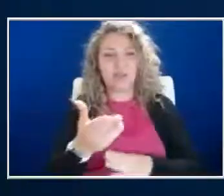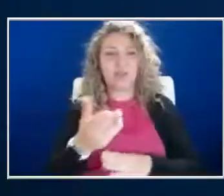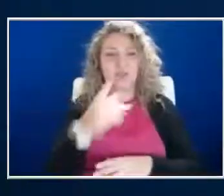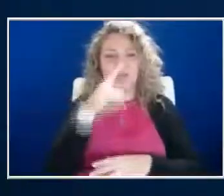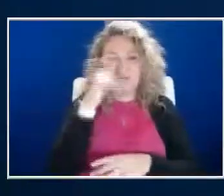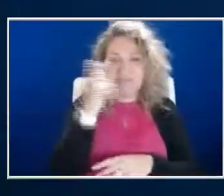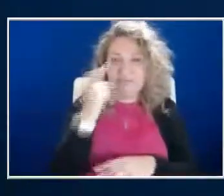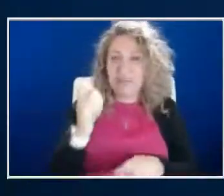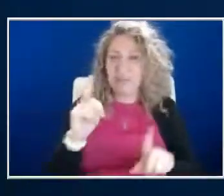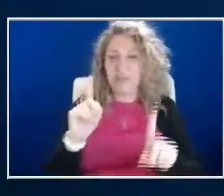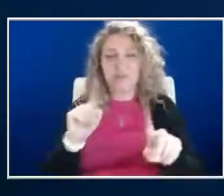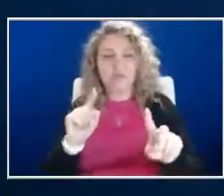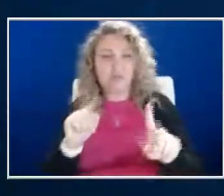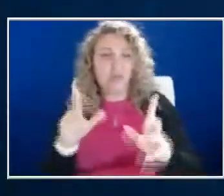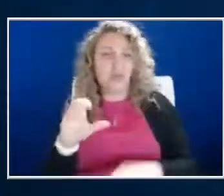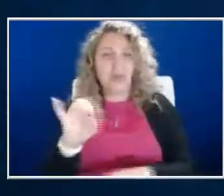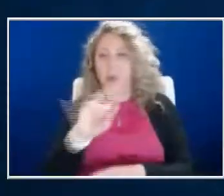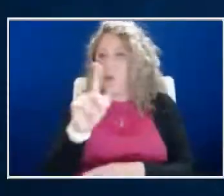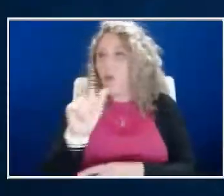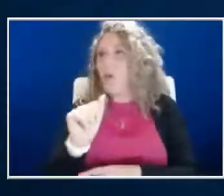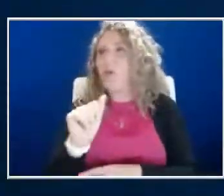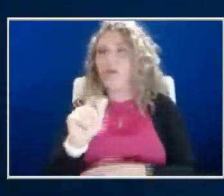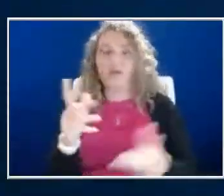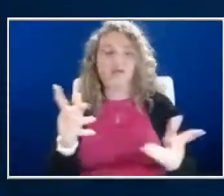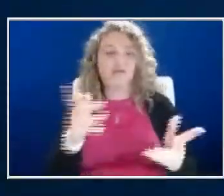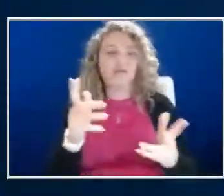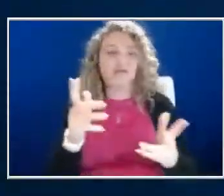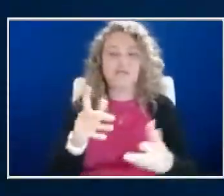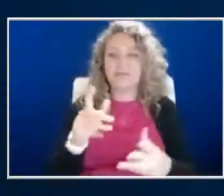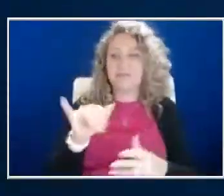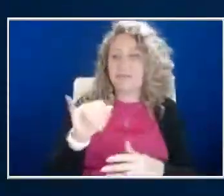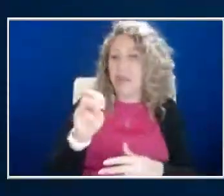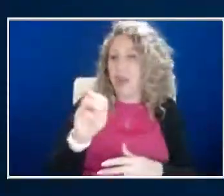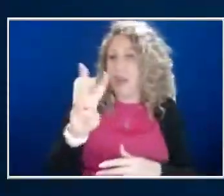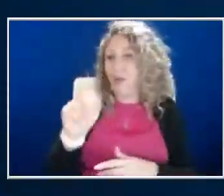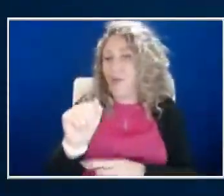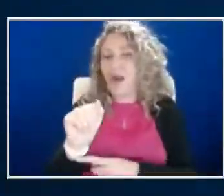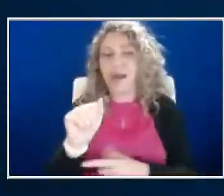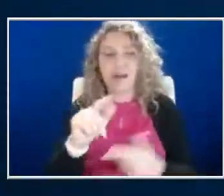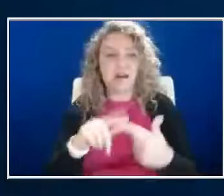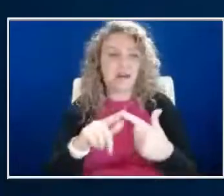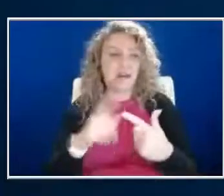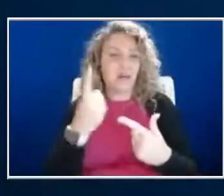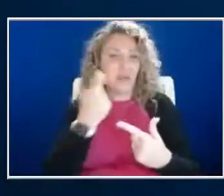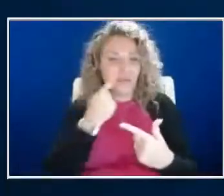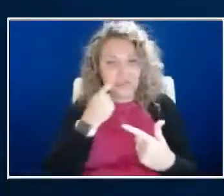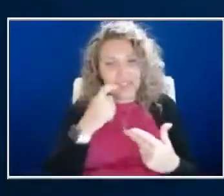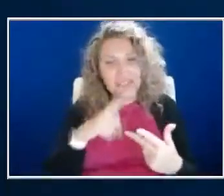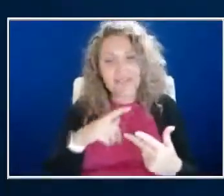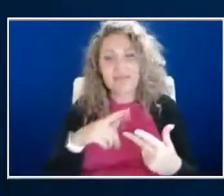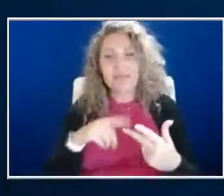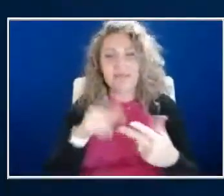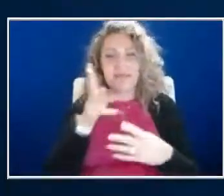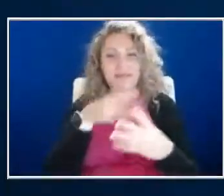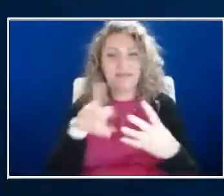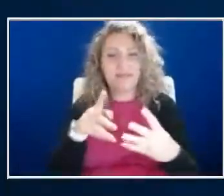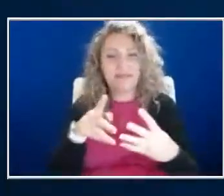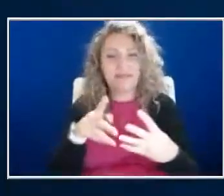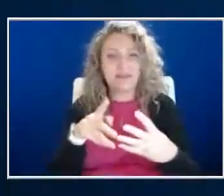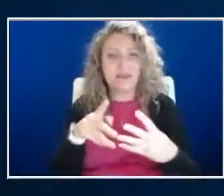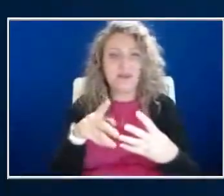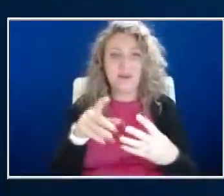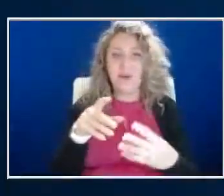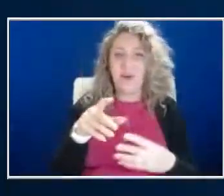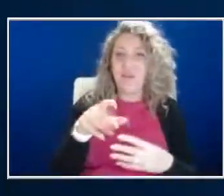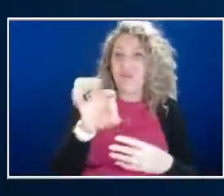attend. So they could be in Oklahoma, they could be in Iowa, or there was one recently scheduled for Orlando. So